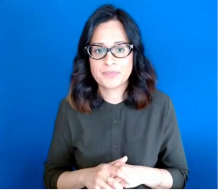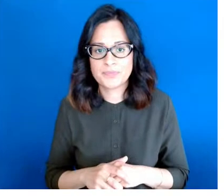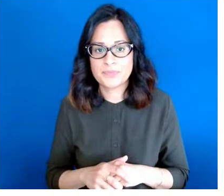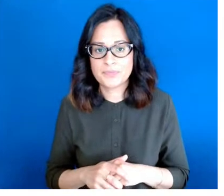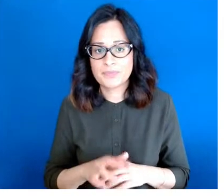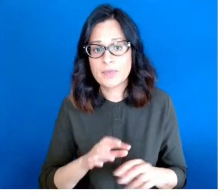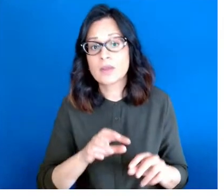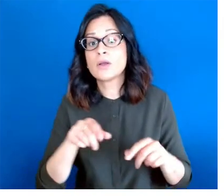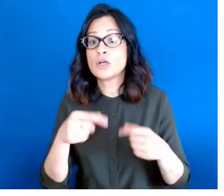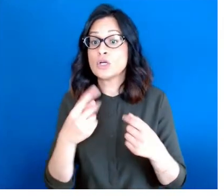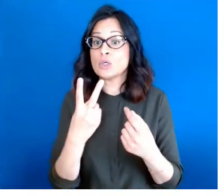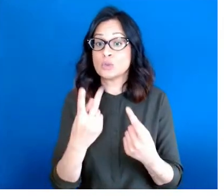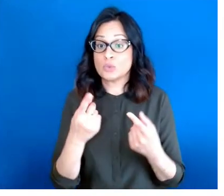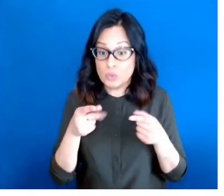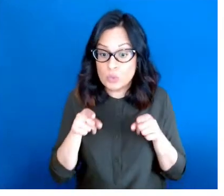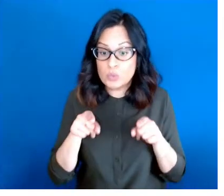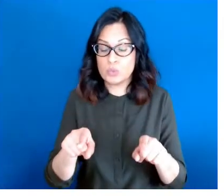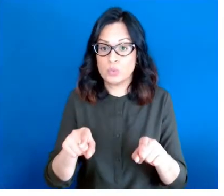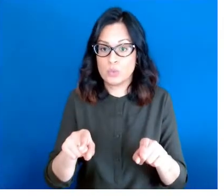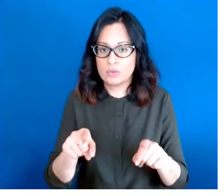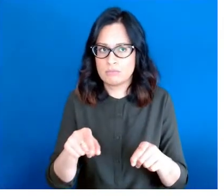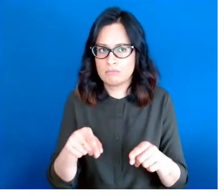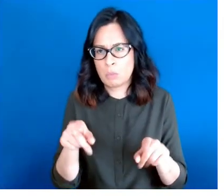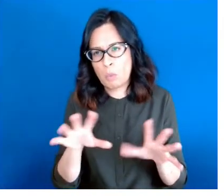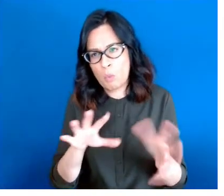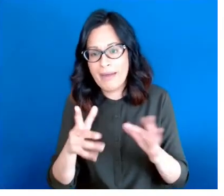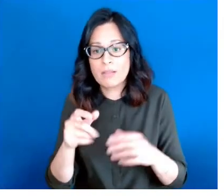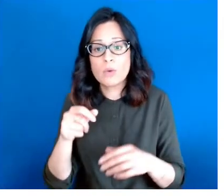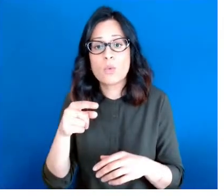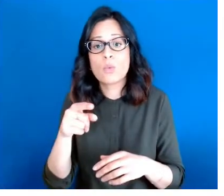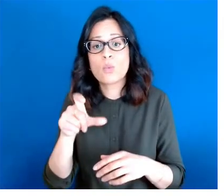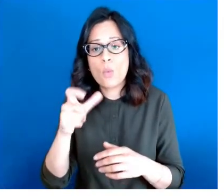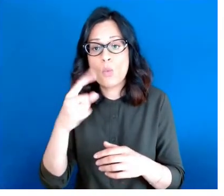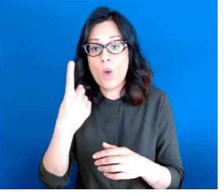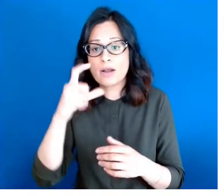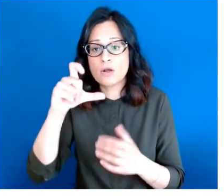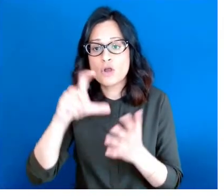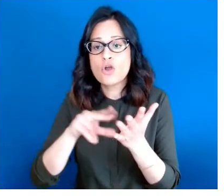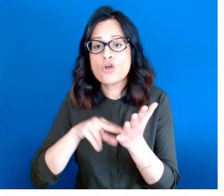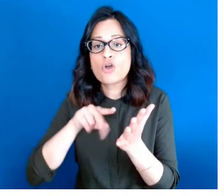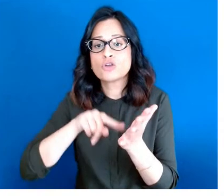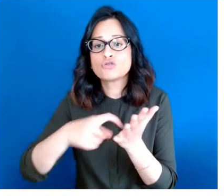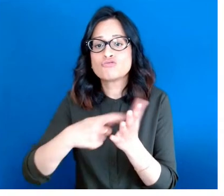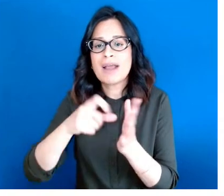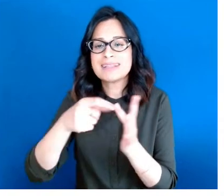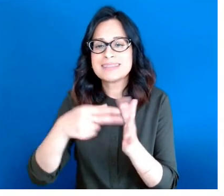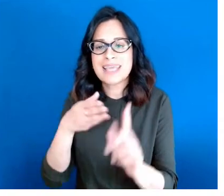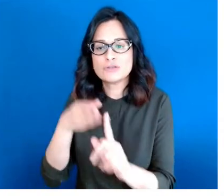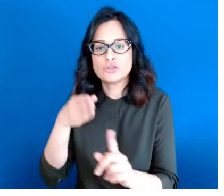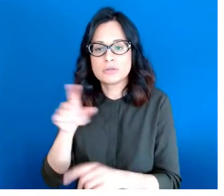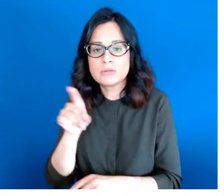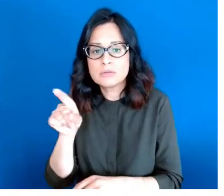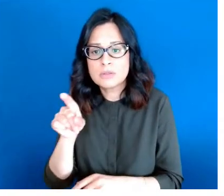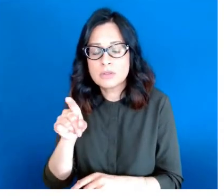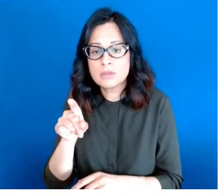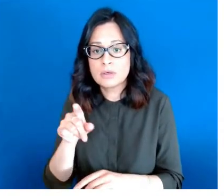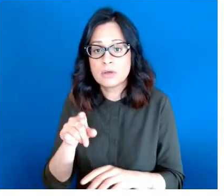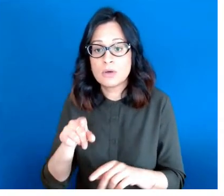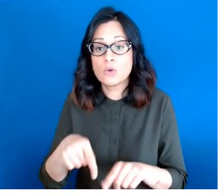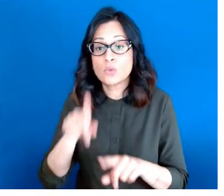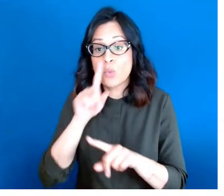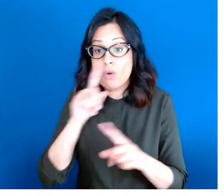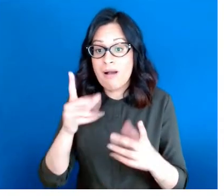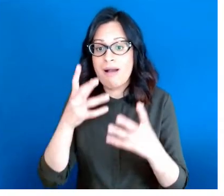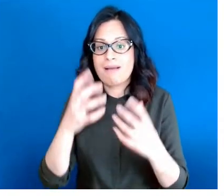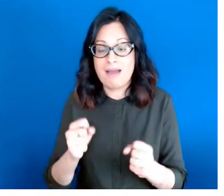two contraindications. Well, there's one real contraindication. People must not have poorly controlled asthma at the